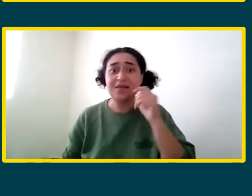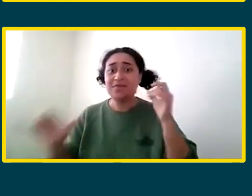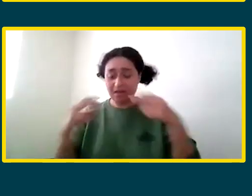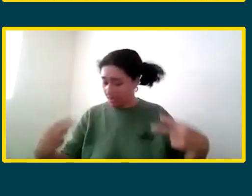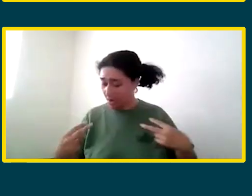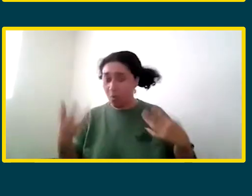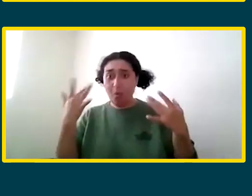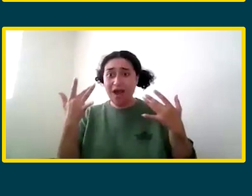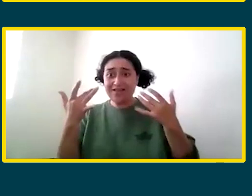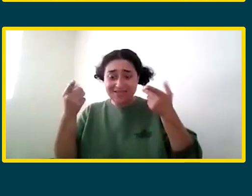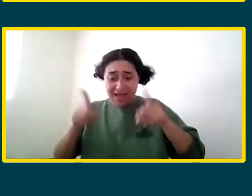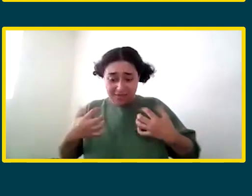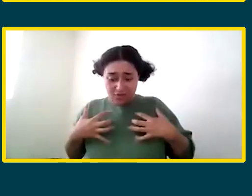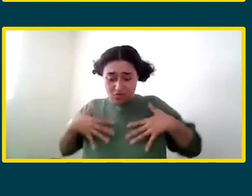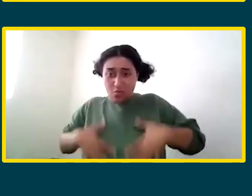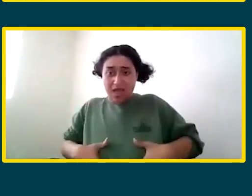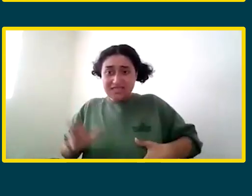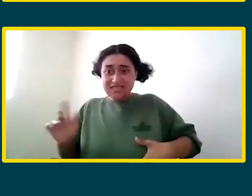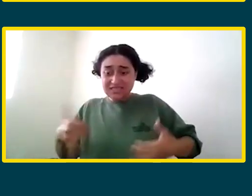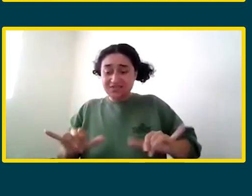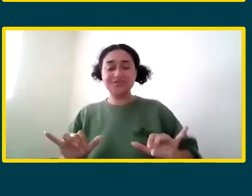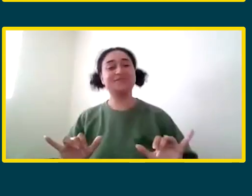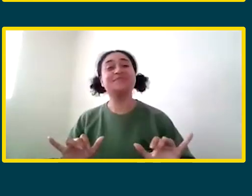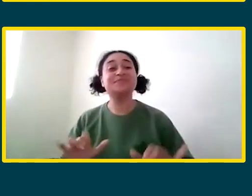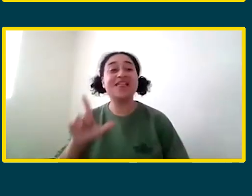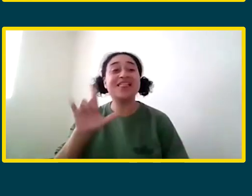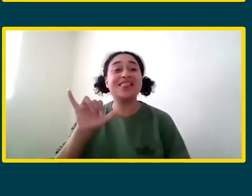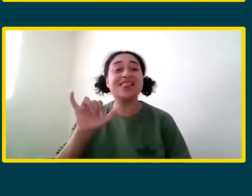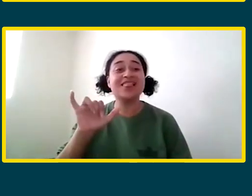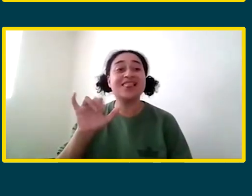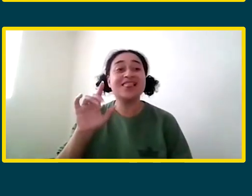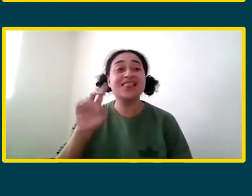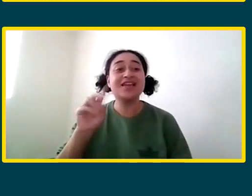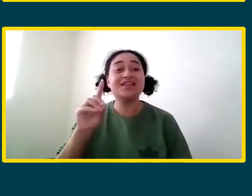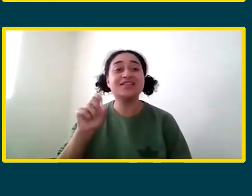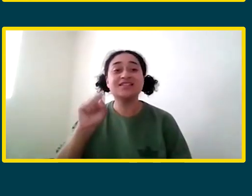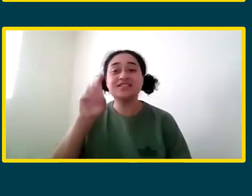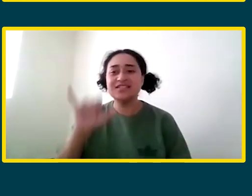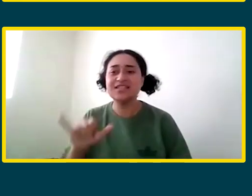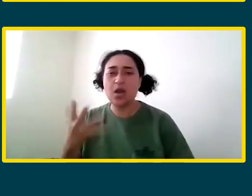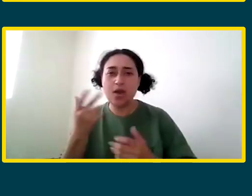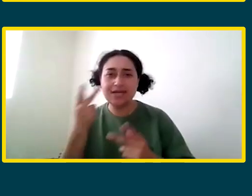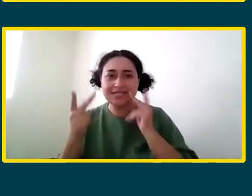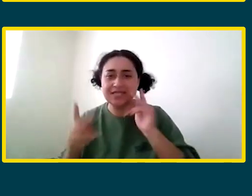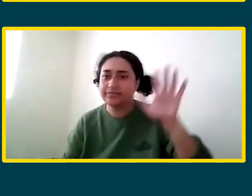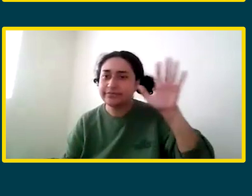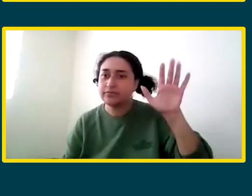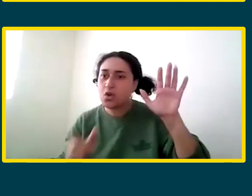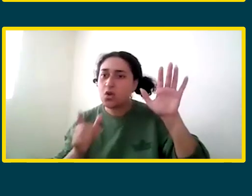happening? This is Lindsay. Show of hands on the call who would definitely have been burned during the Salem witch trials.